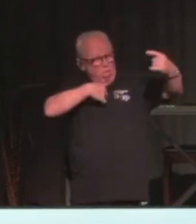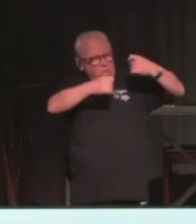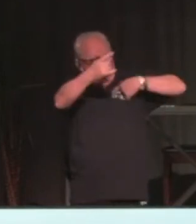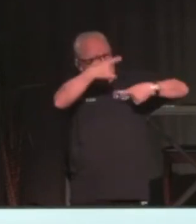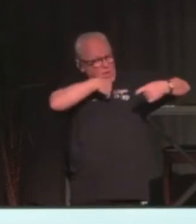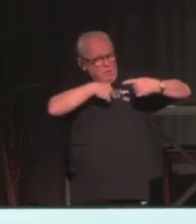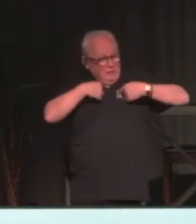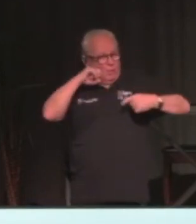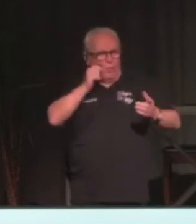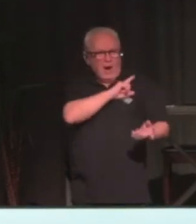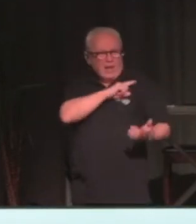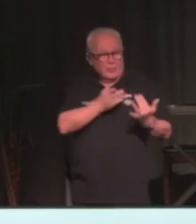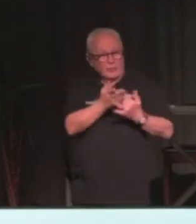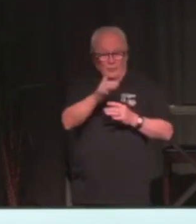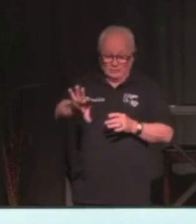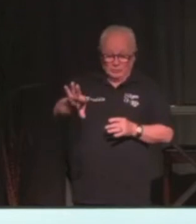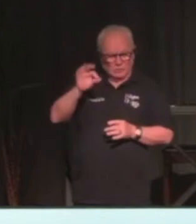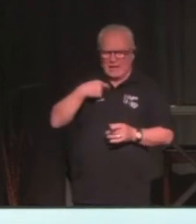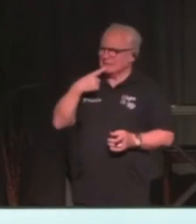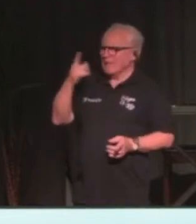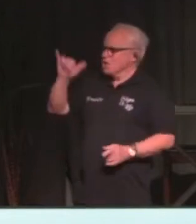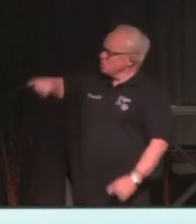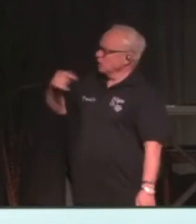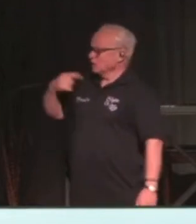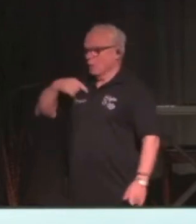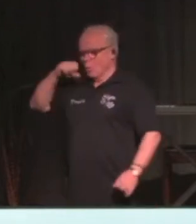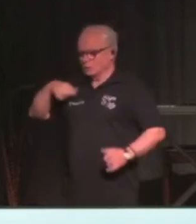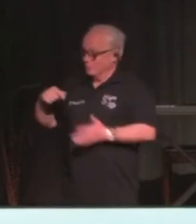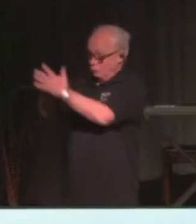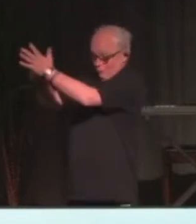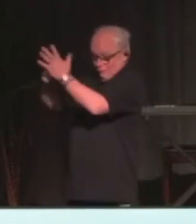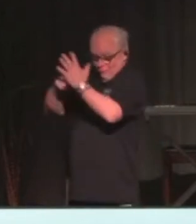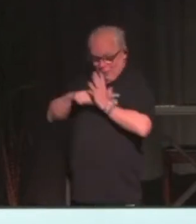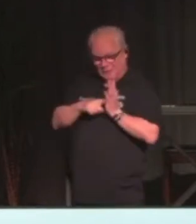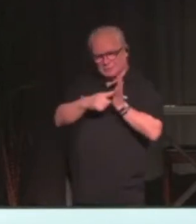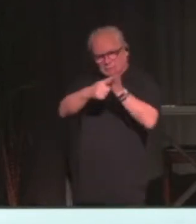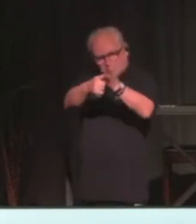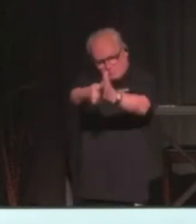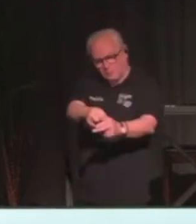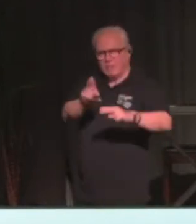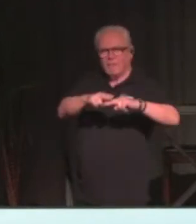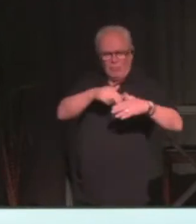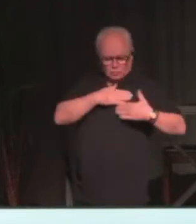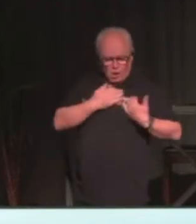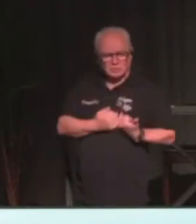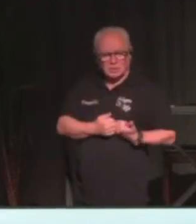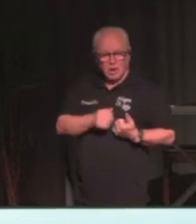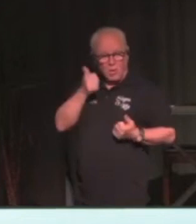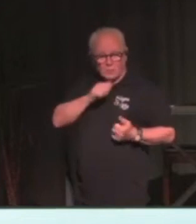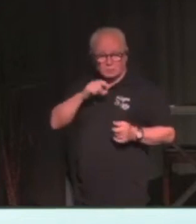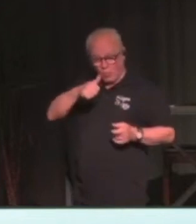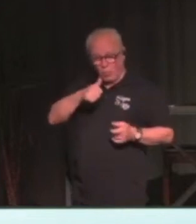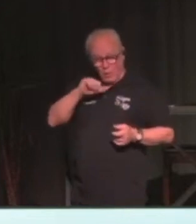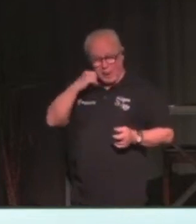being chosen and saying yes to being a reflection of our Father's heart. And so I wonder